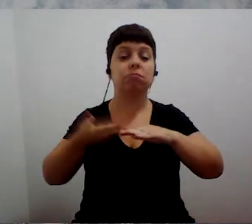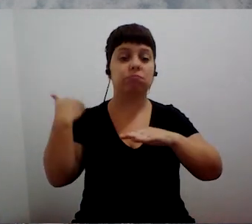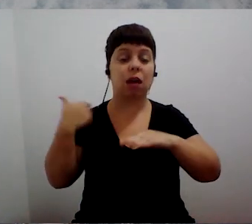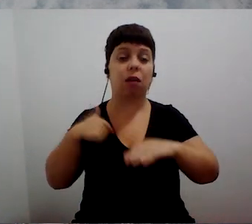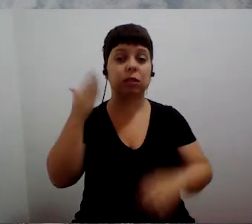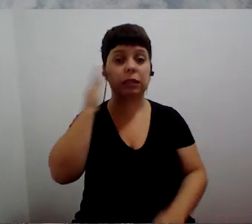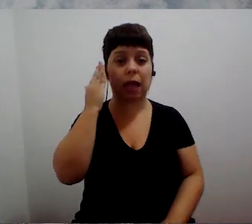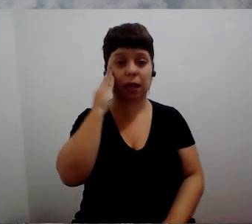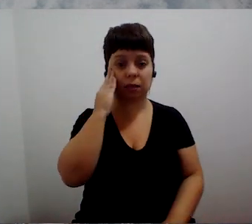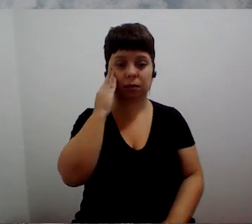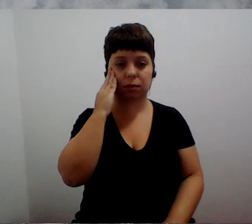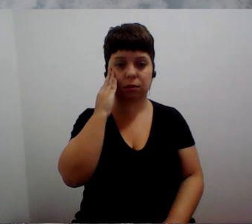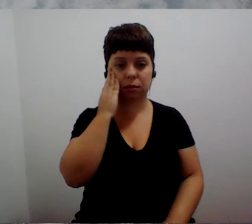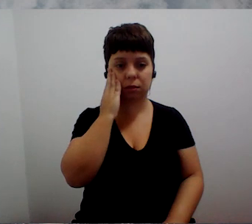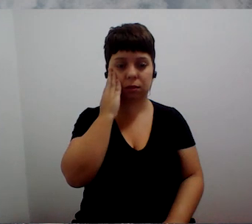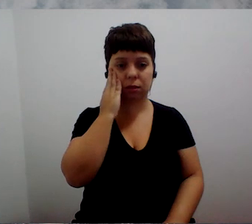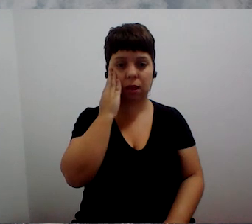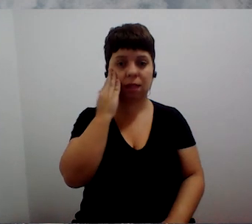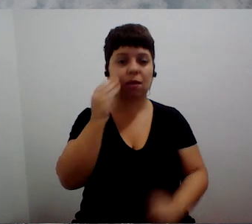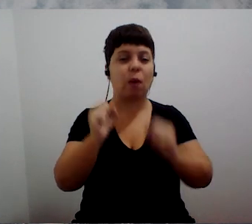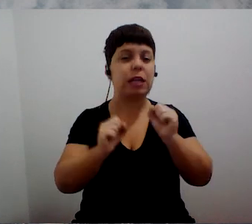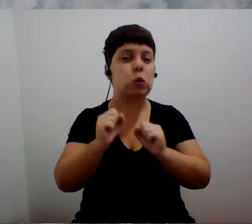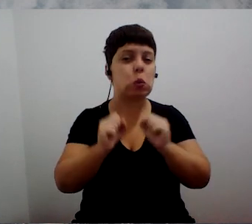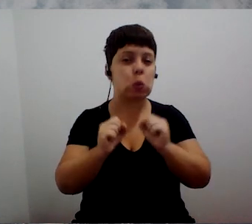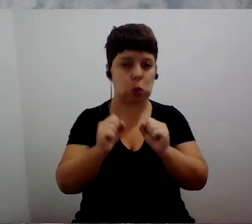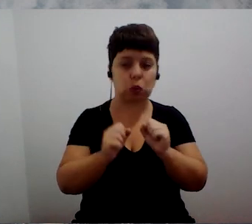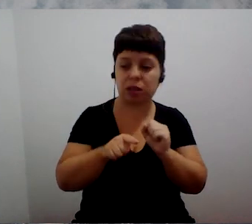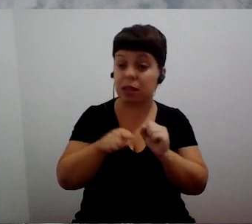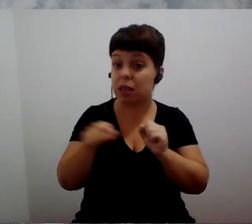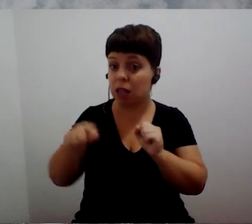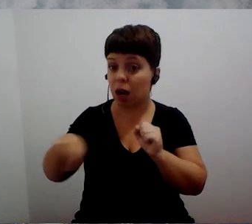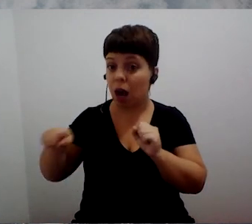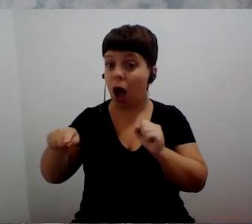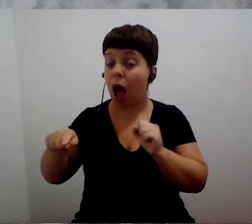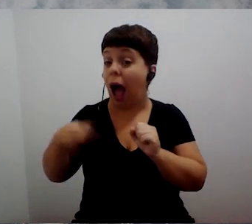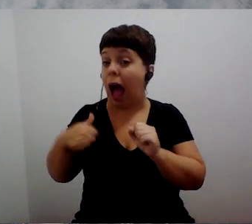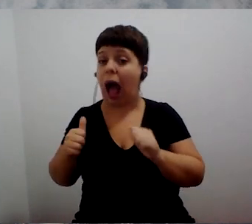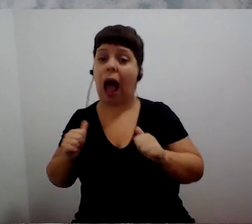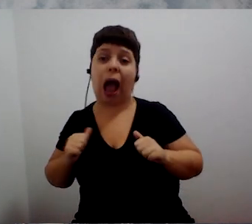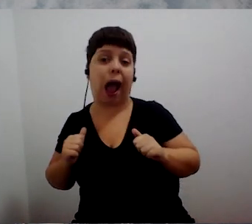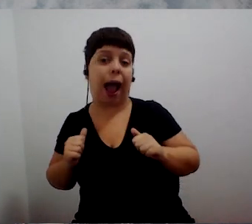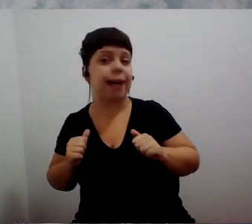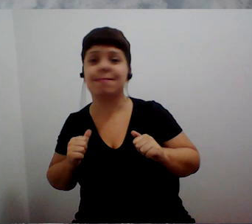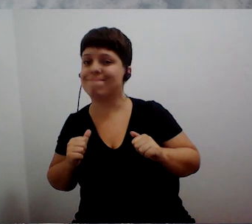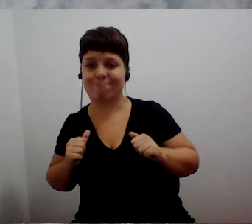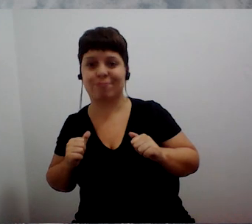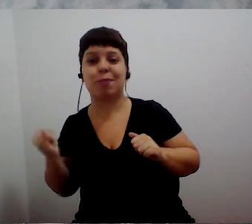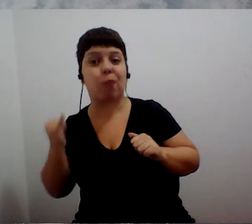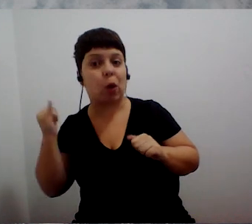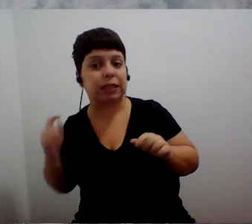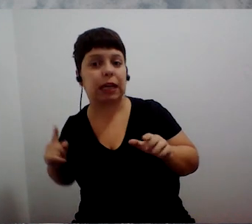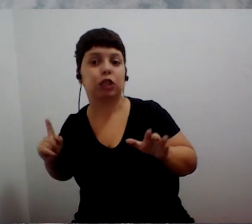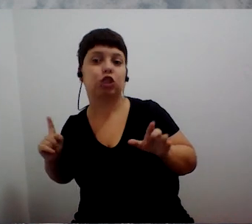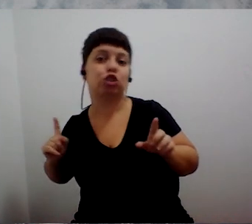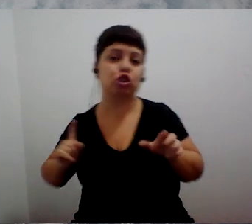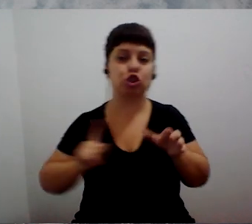as the side of industry how important it is to be together, to be close to the government decision, to be